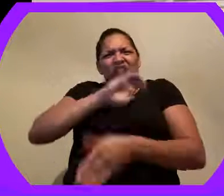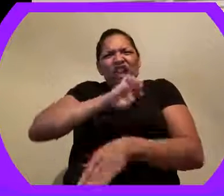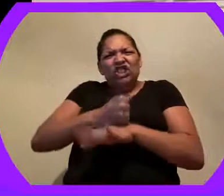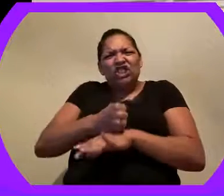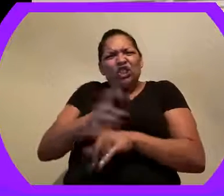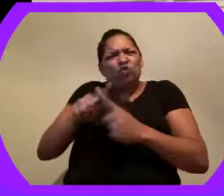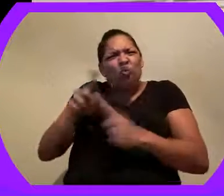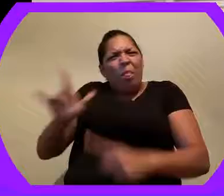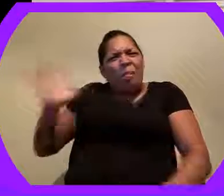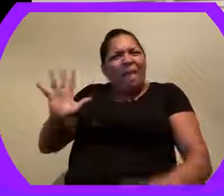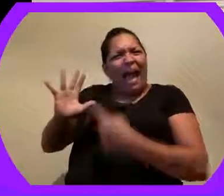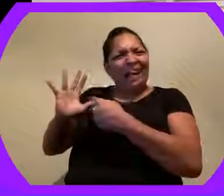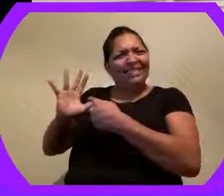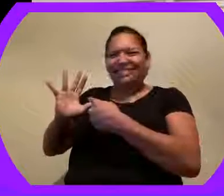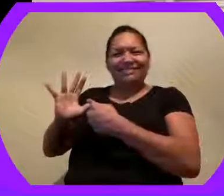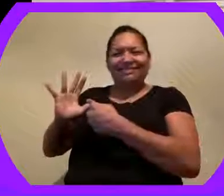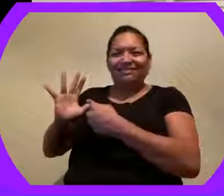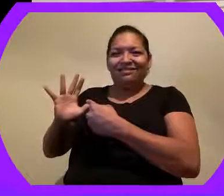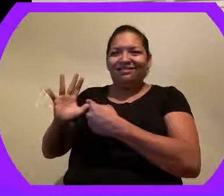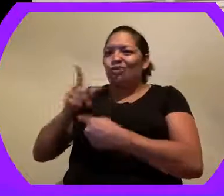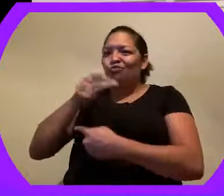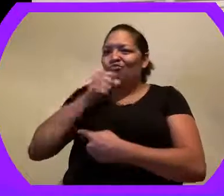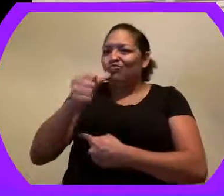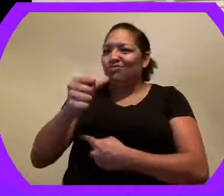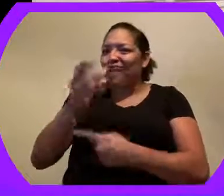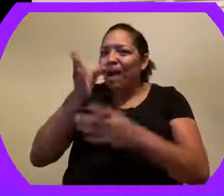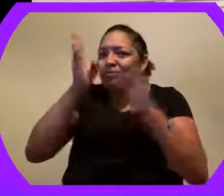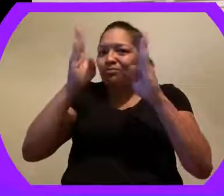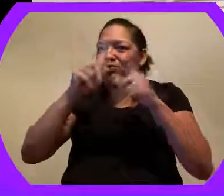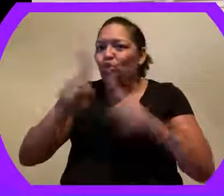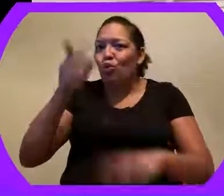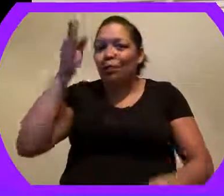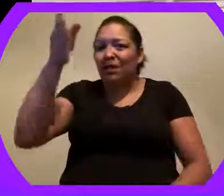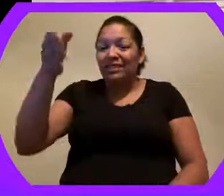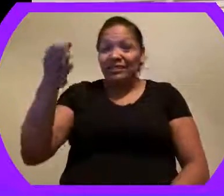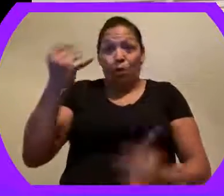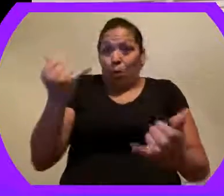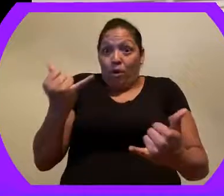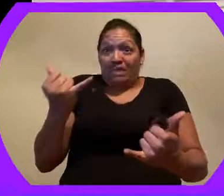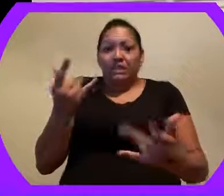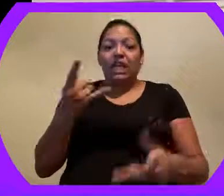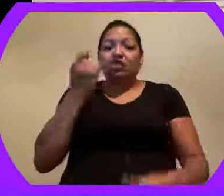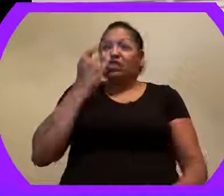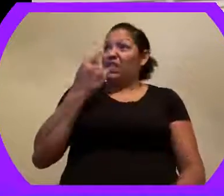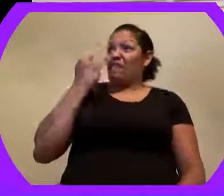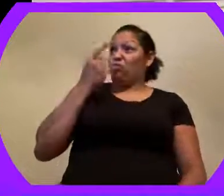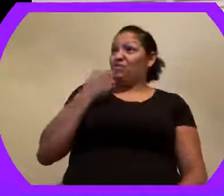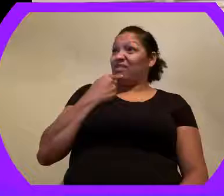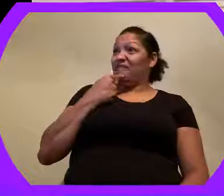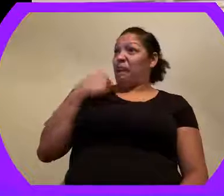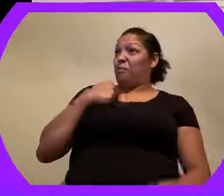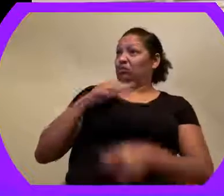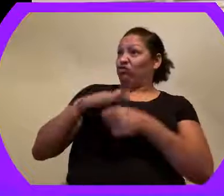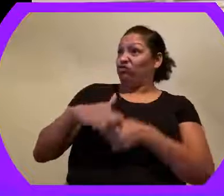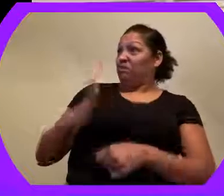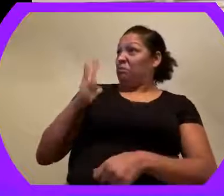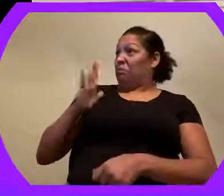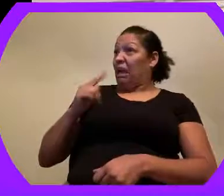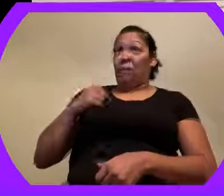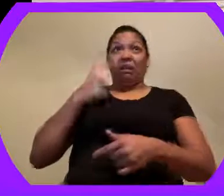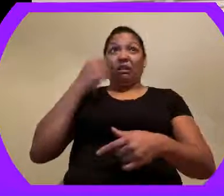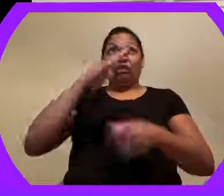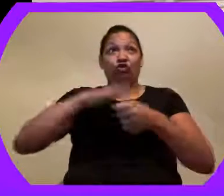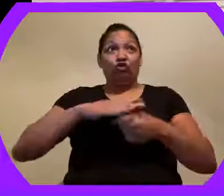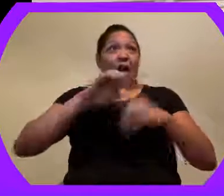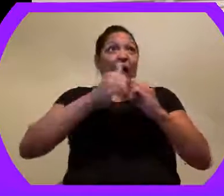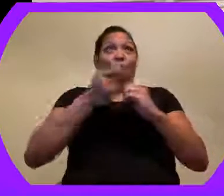actually literally putting your energy into the past, and it's not serving your present. So again, you can ask yourself, if I wanted to, if I'm stressed about the